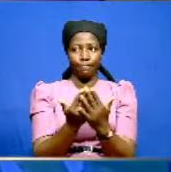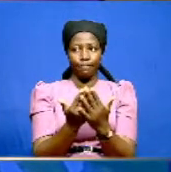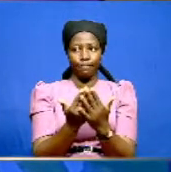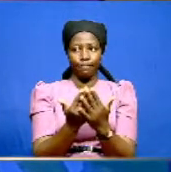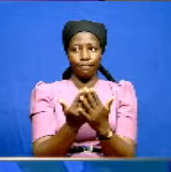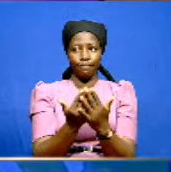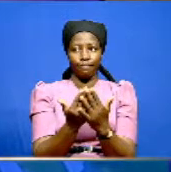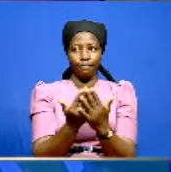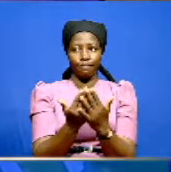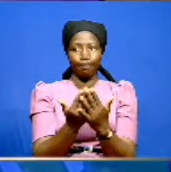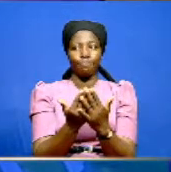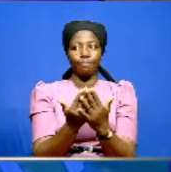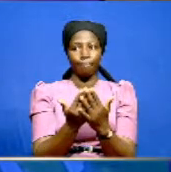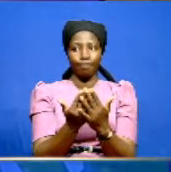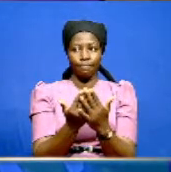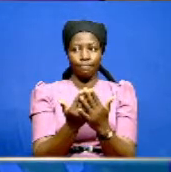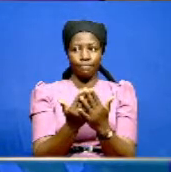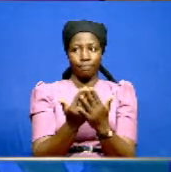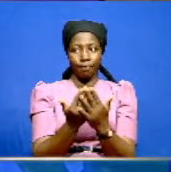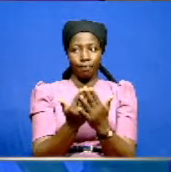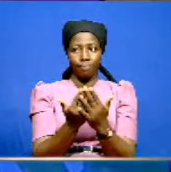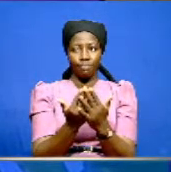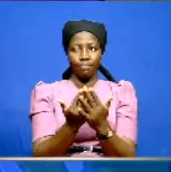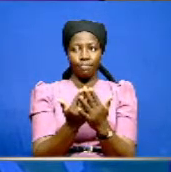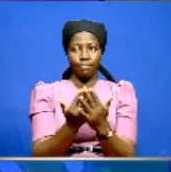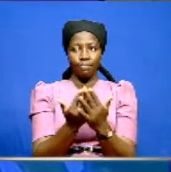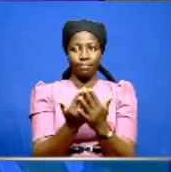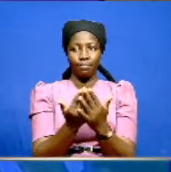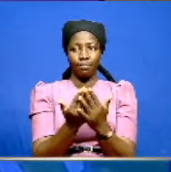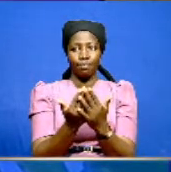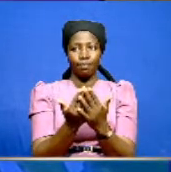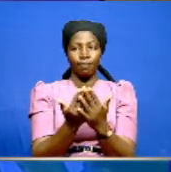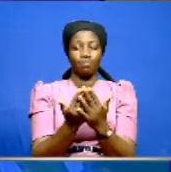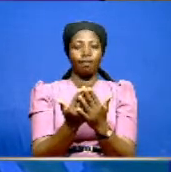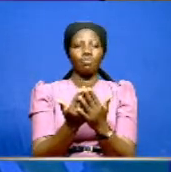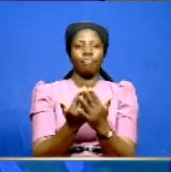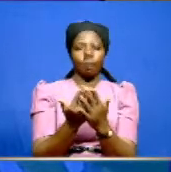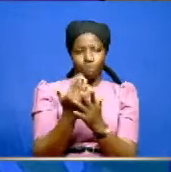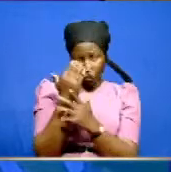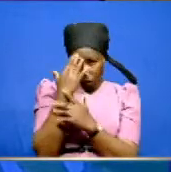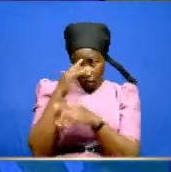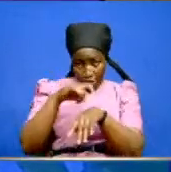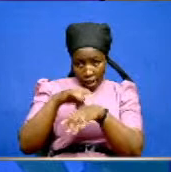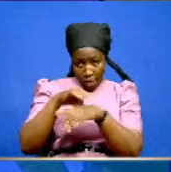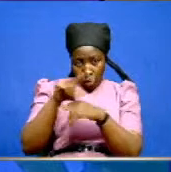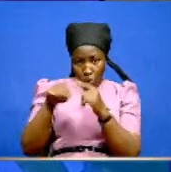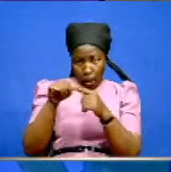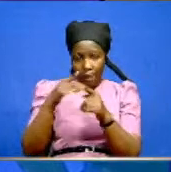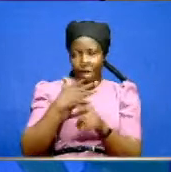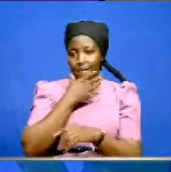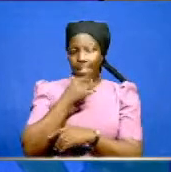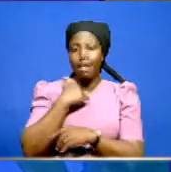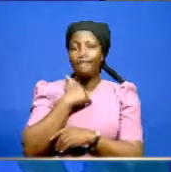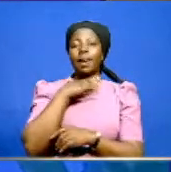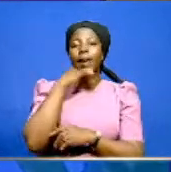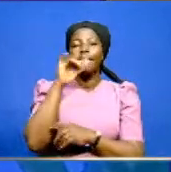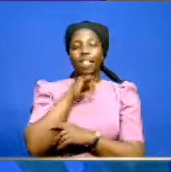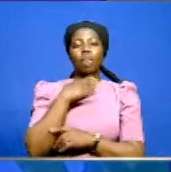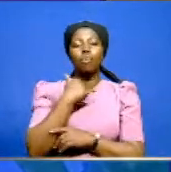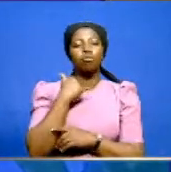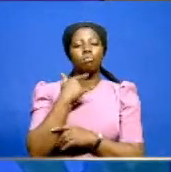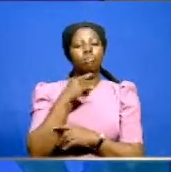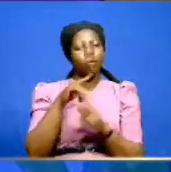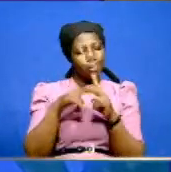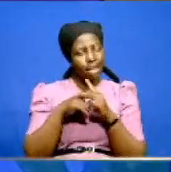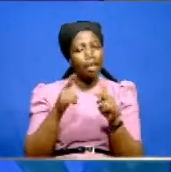Now coming to the time that Dad has passed on. I want to begin by saying a very big thank